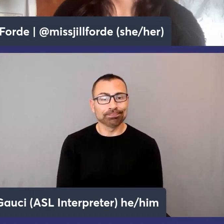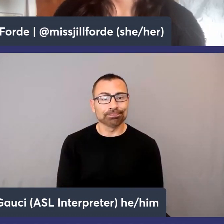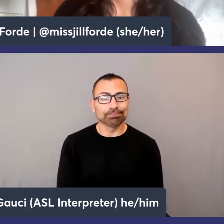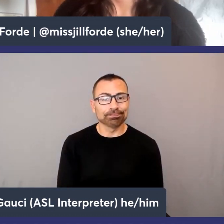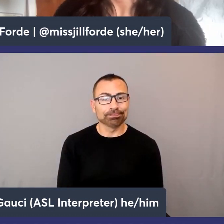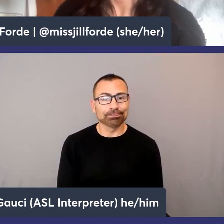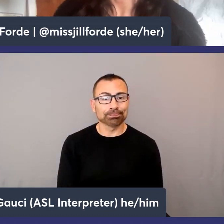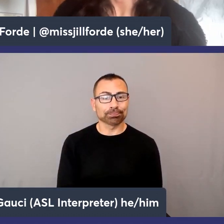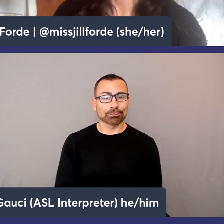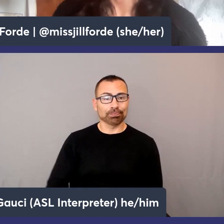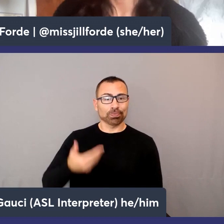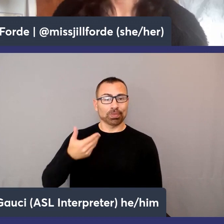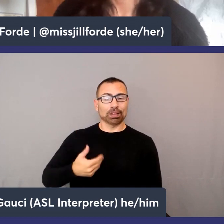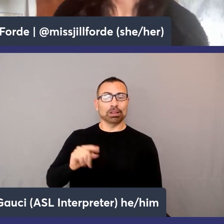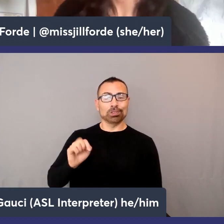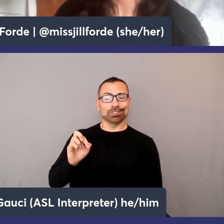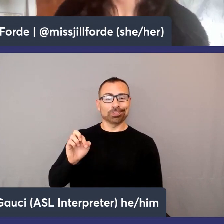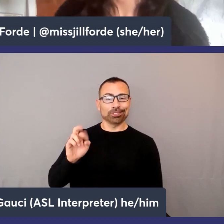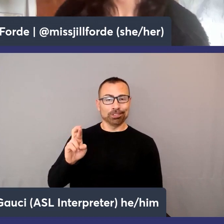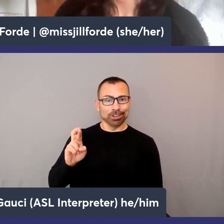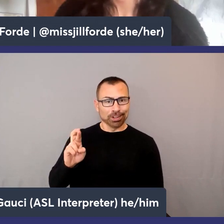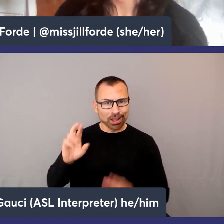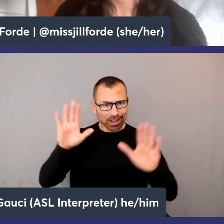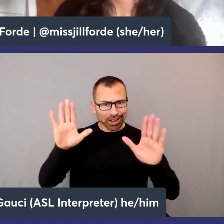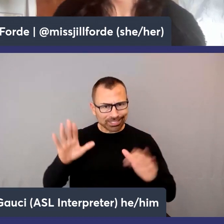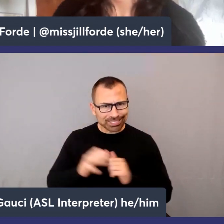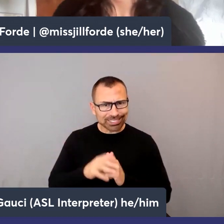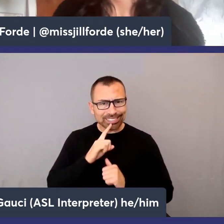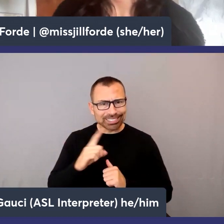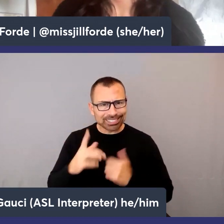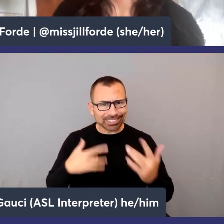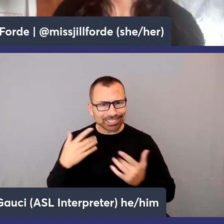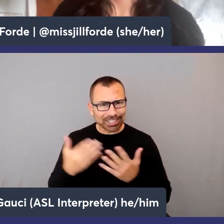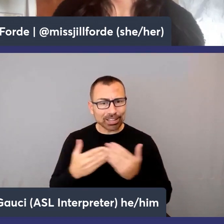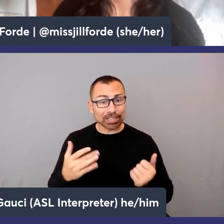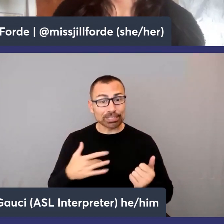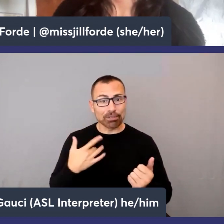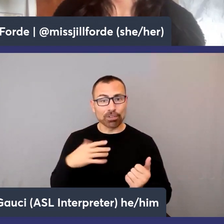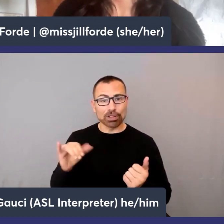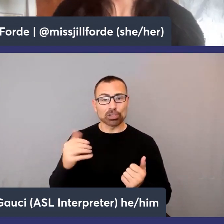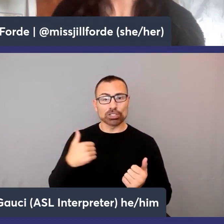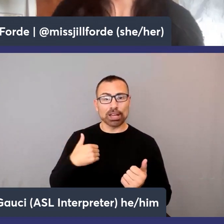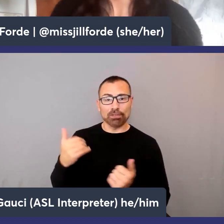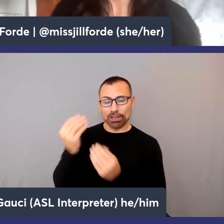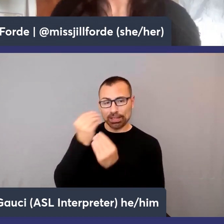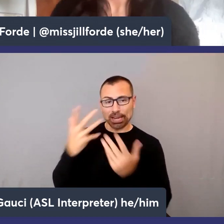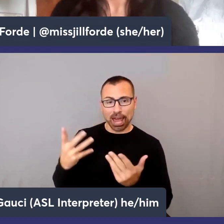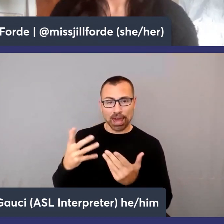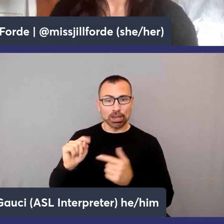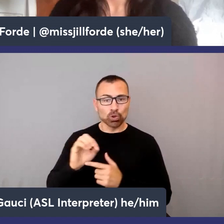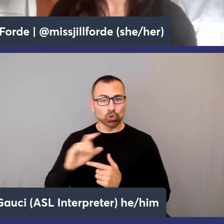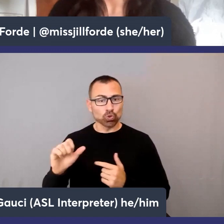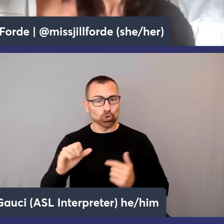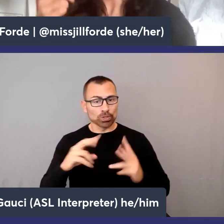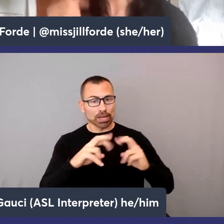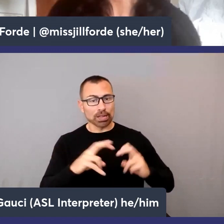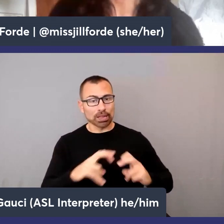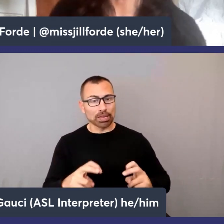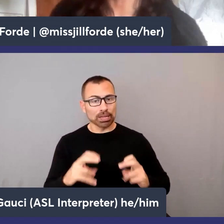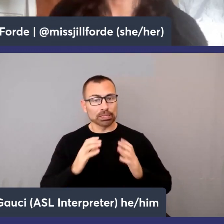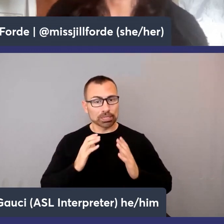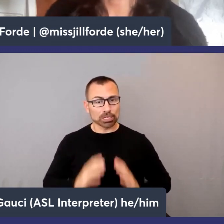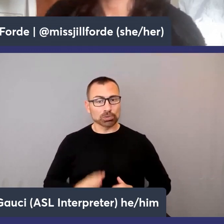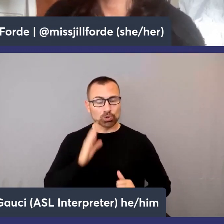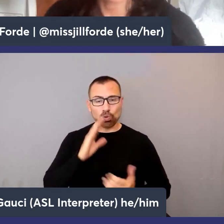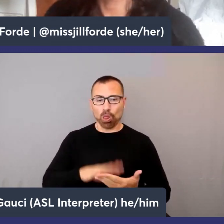Excellent. That's exciting stuff. I feel like we're going to learn, just having the data and the tools to analyze it, customers are just going to learn so much about